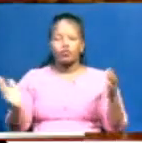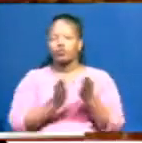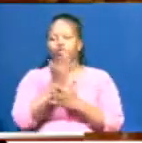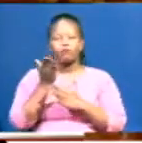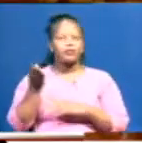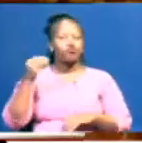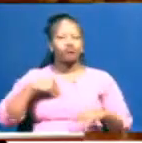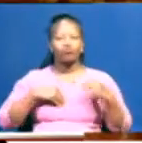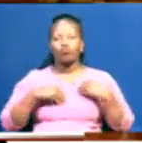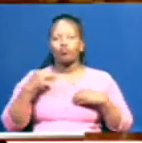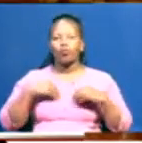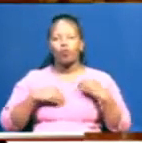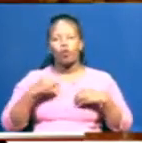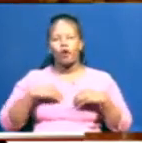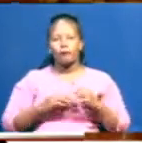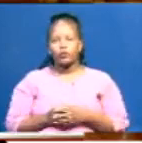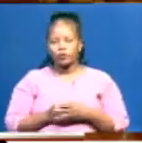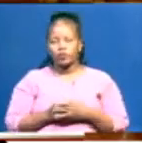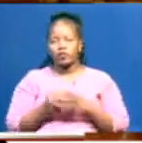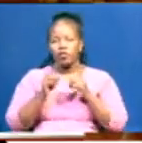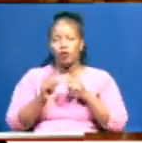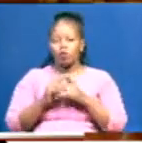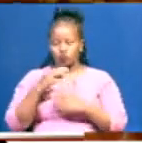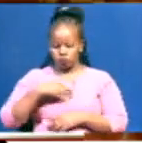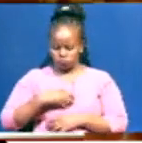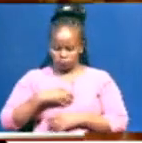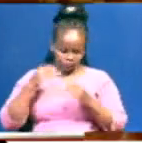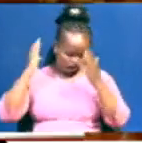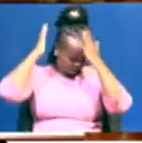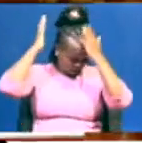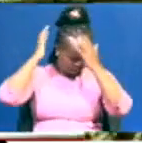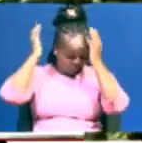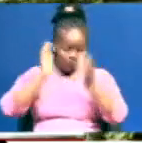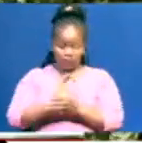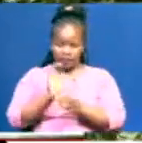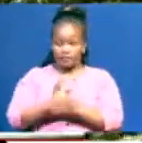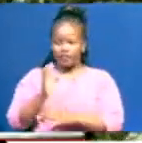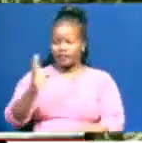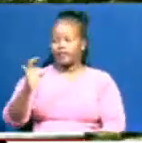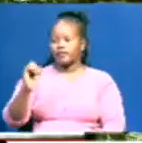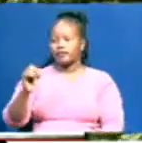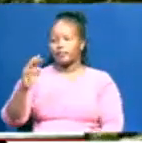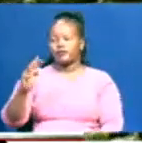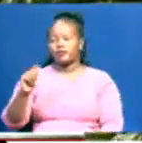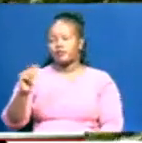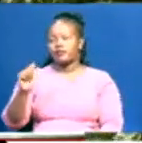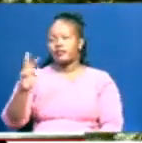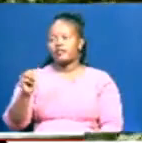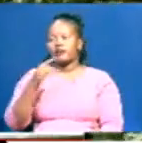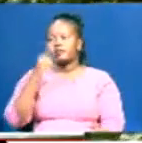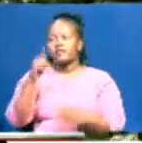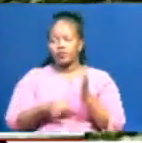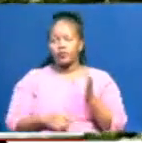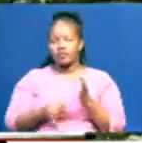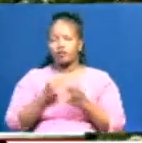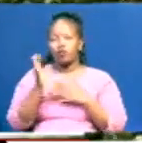corruption. Aidha, askofu huyo mstaafu wa kanisa la Christ is the Answer Ministries aliiambia kamati hiyo kuwa lipo ombwe katika sheria